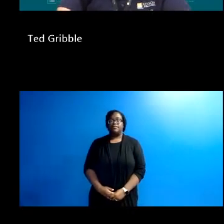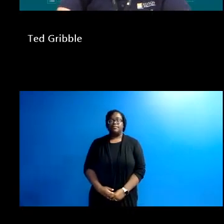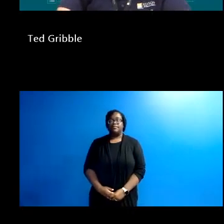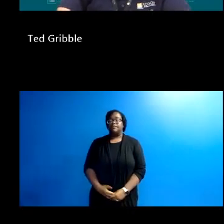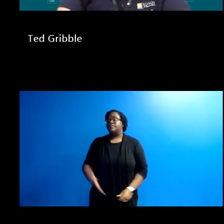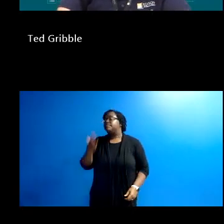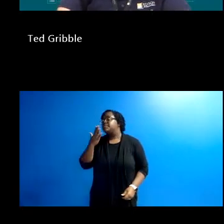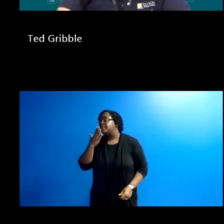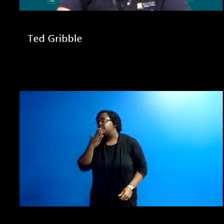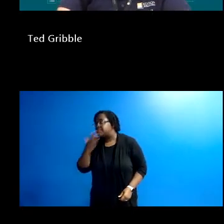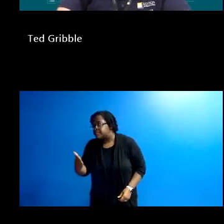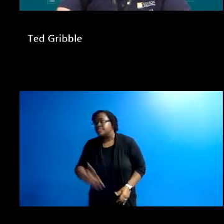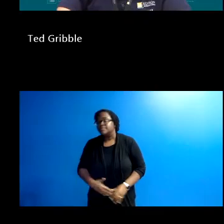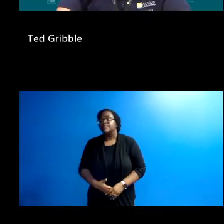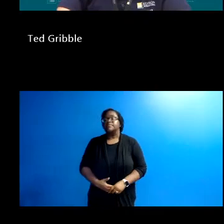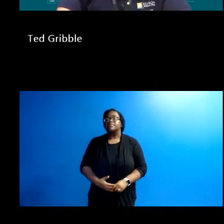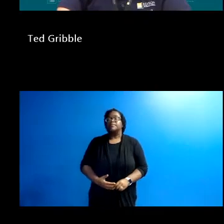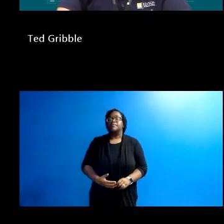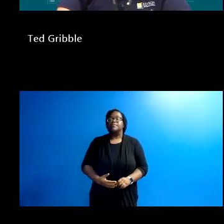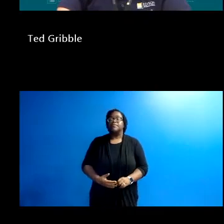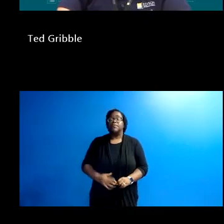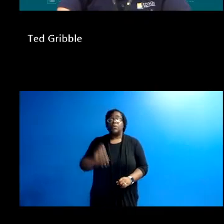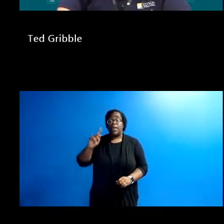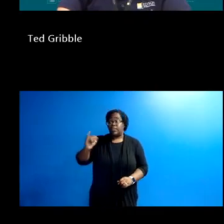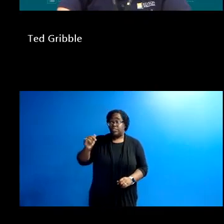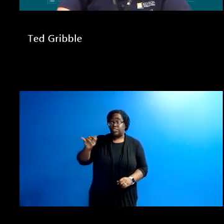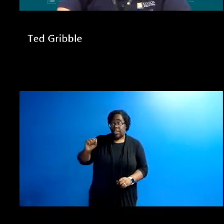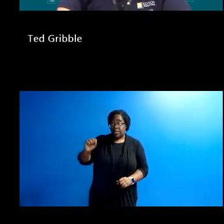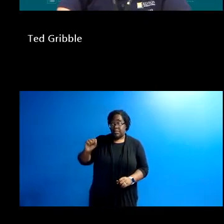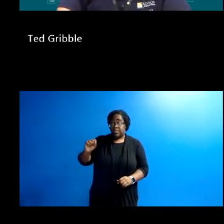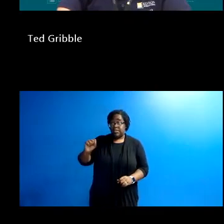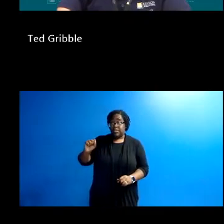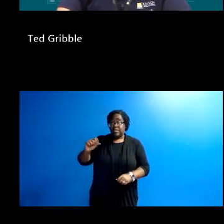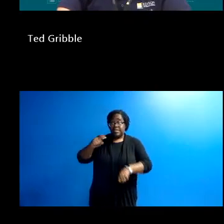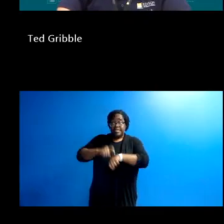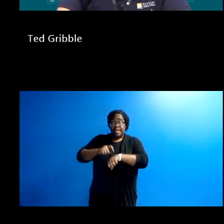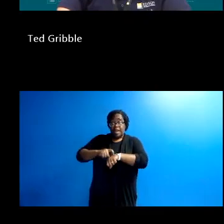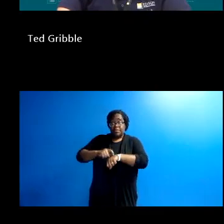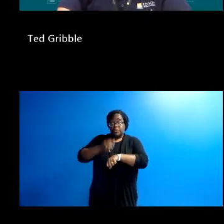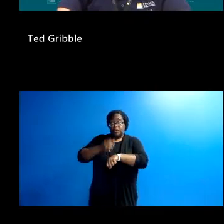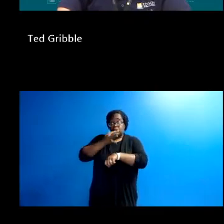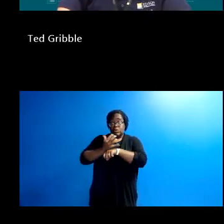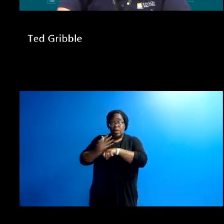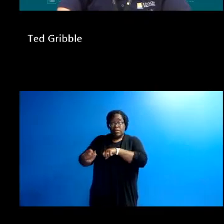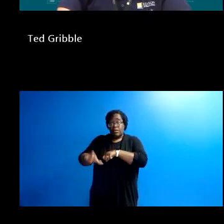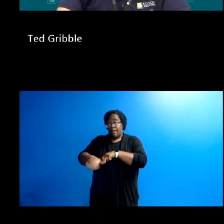Thank you. Okay, James, we're starting to come up on time. Are there any other questions